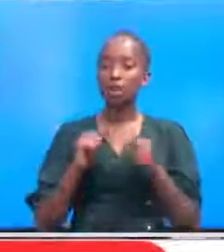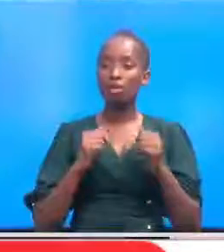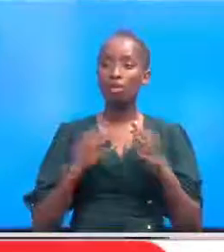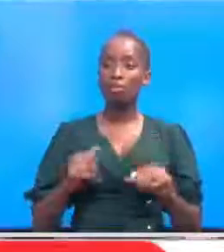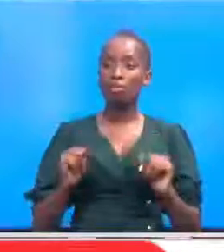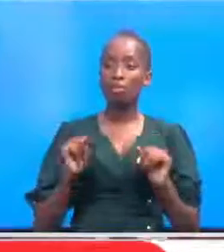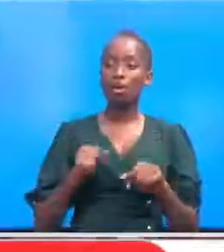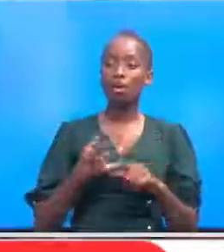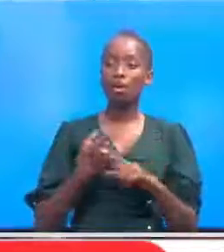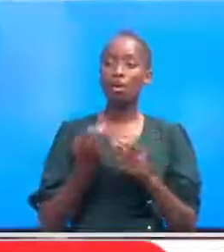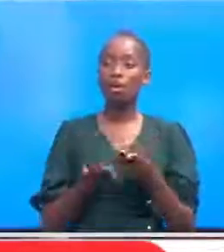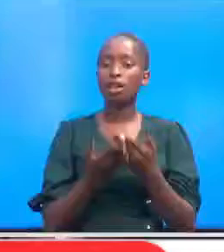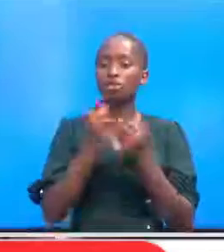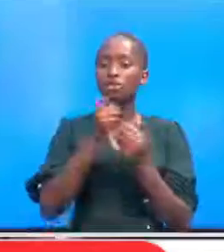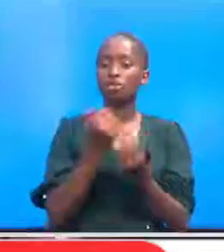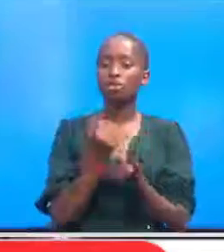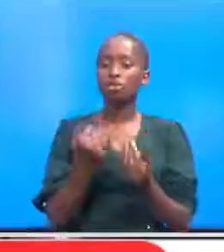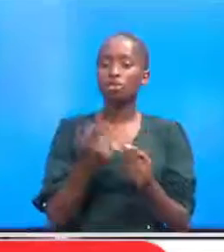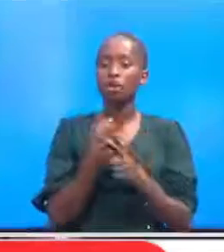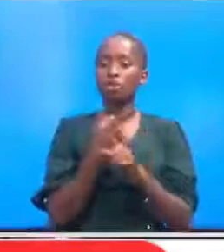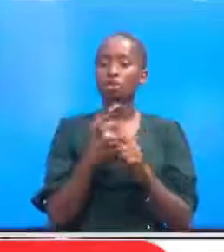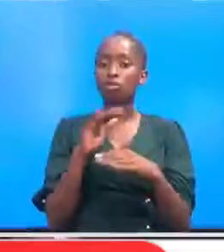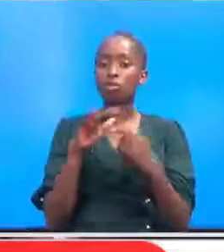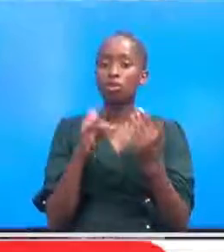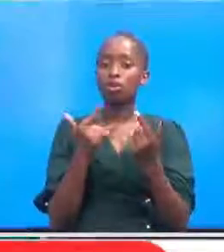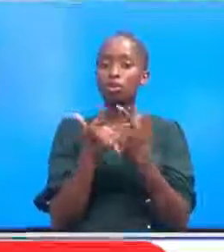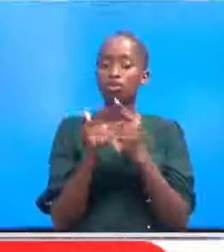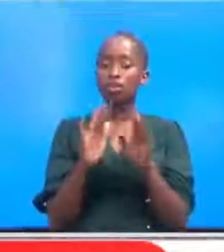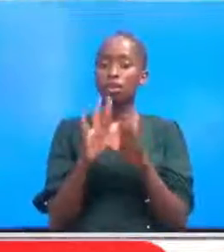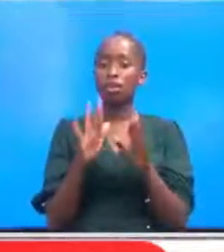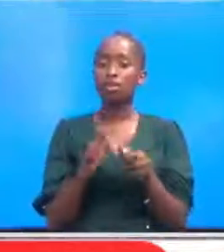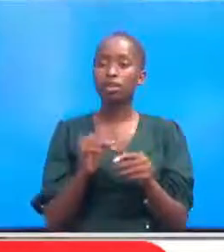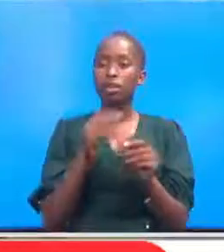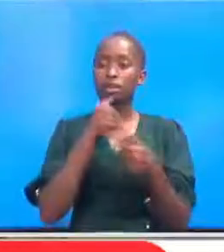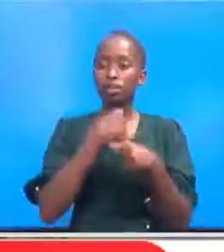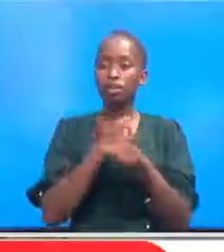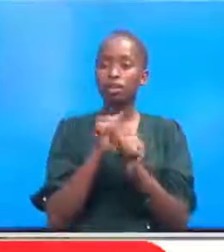ya mabanda ili kuendeleza masomo yao.